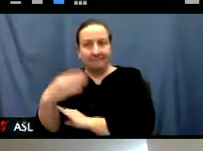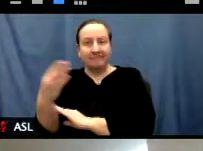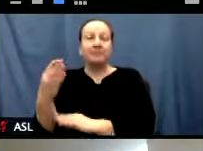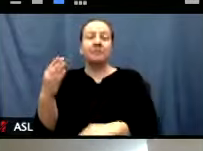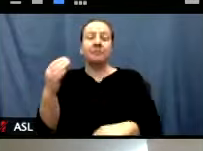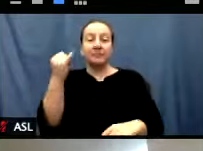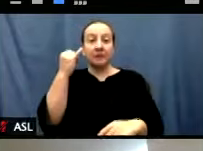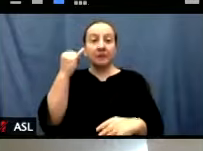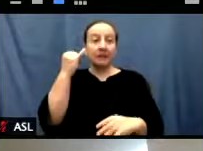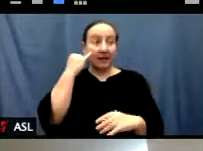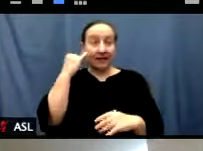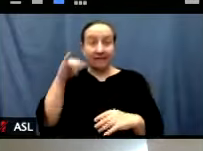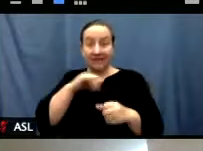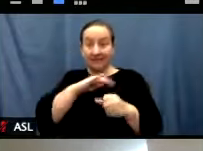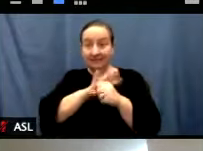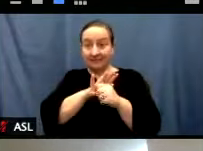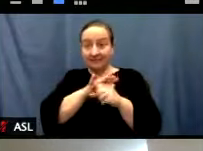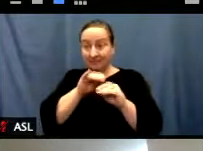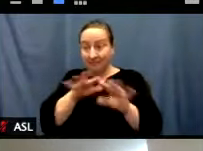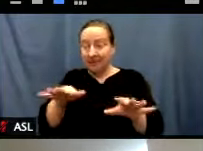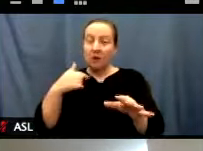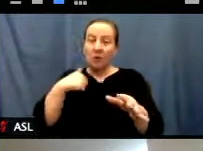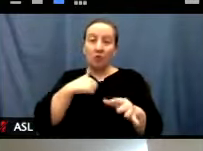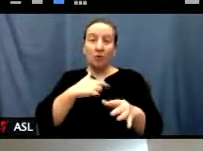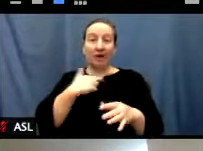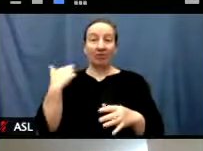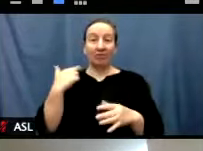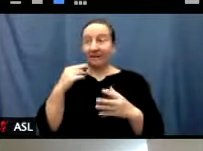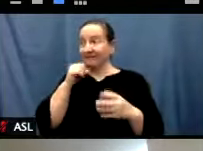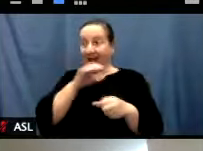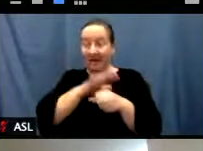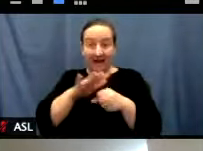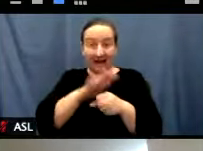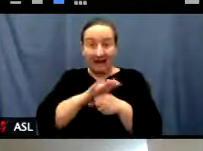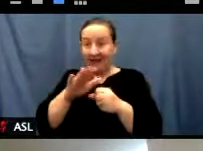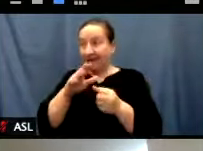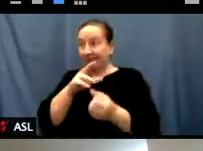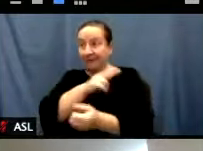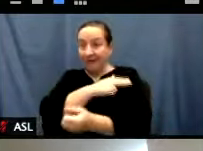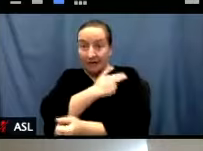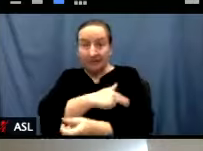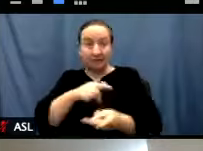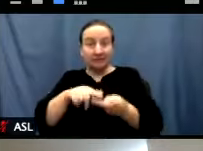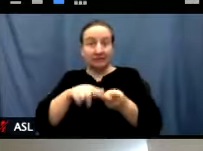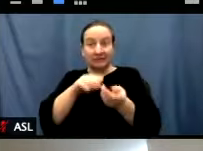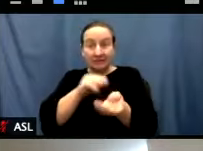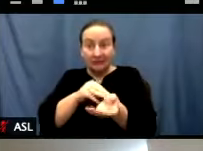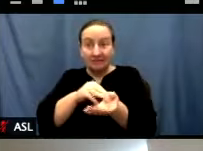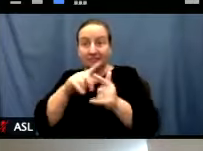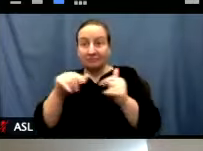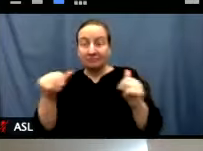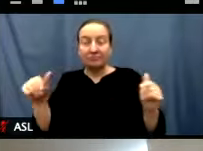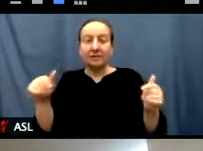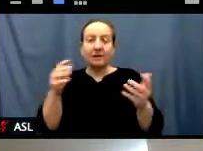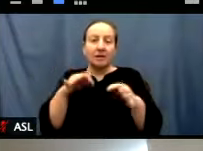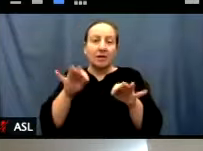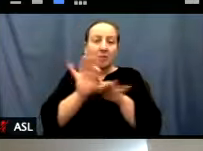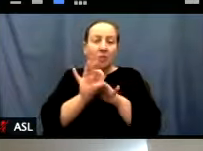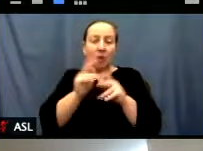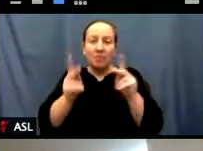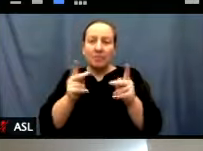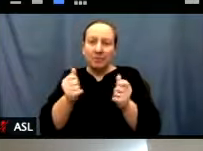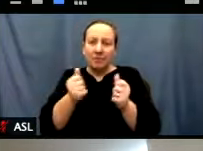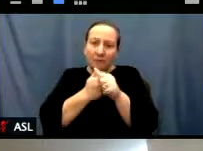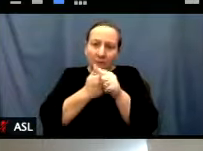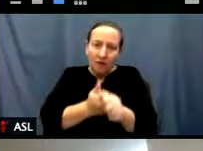we risk exceeding our healthcare capacity. And this is really why it's so urgent right now for Coloradans to follow public health